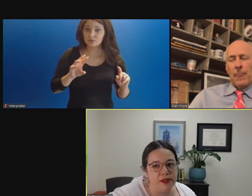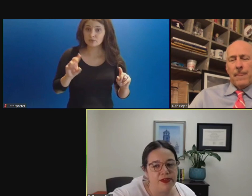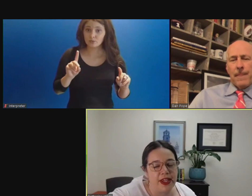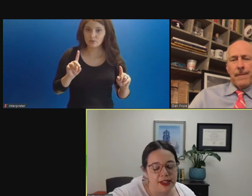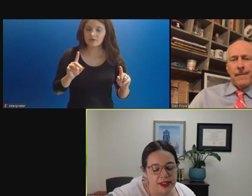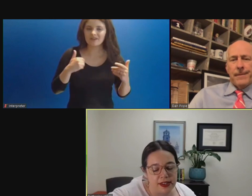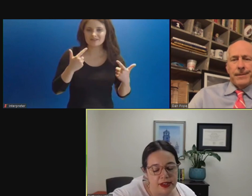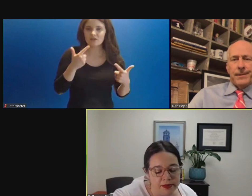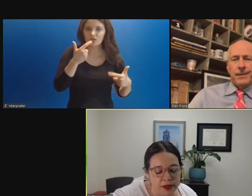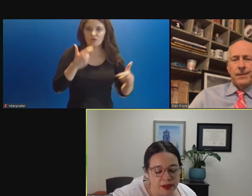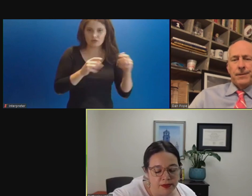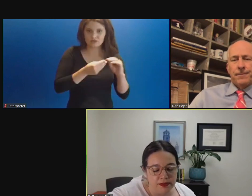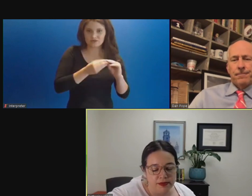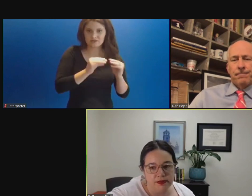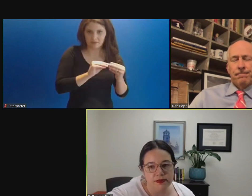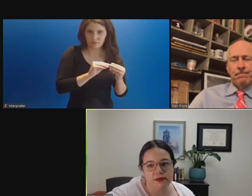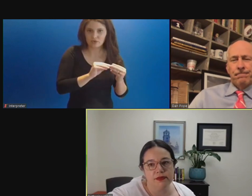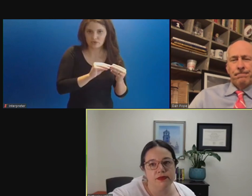largest number of cases.